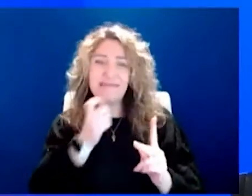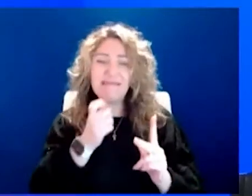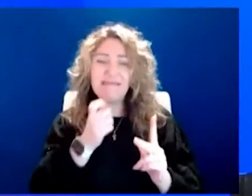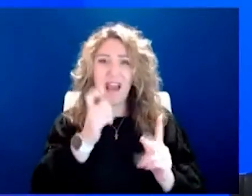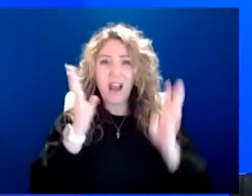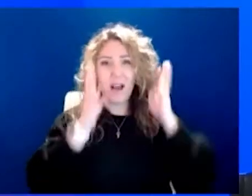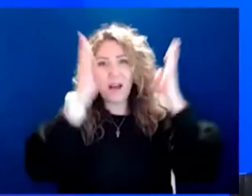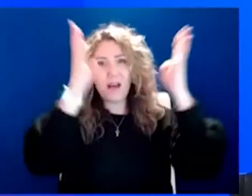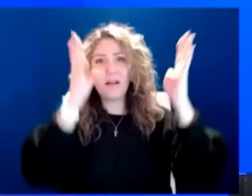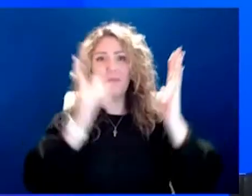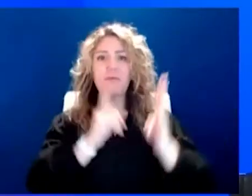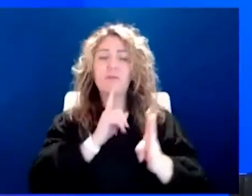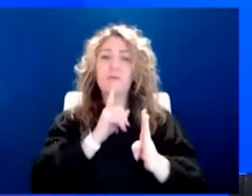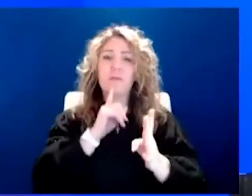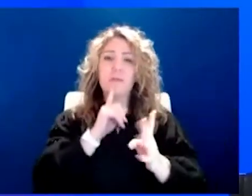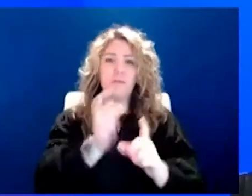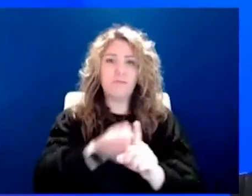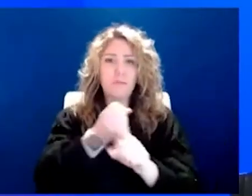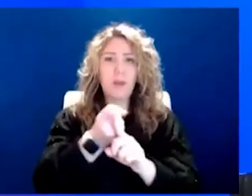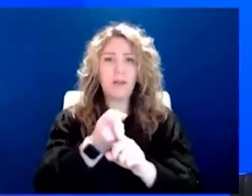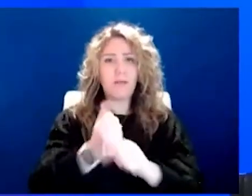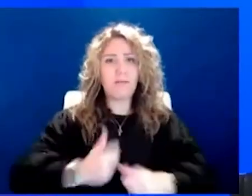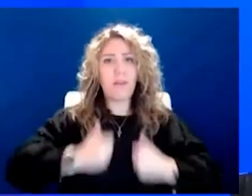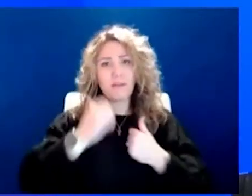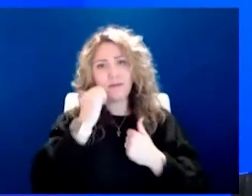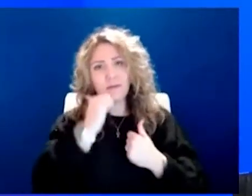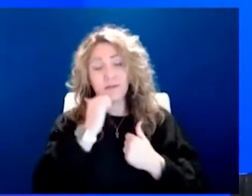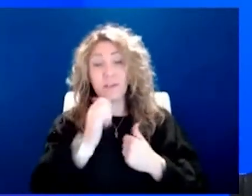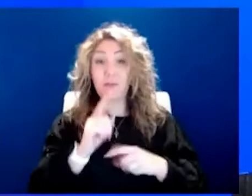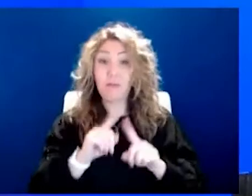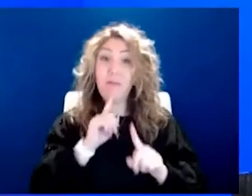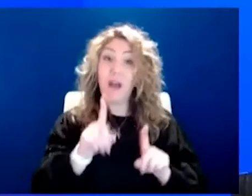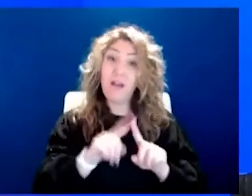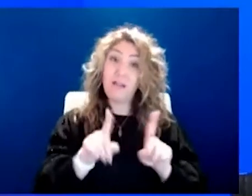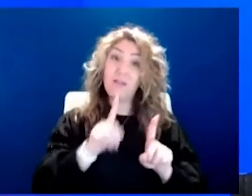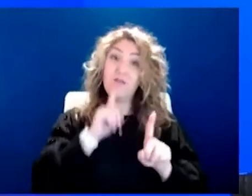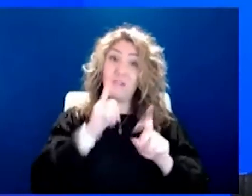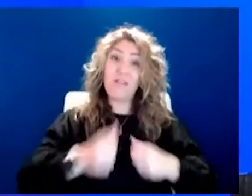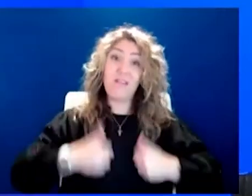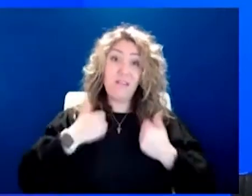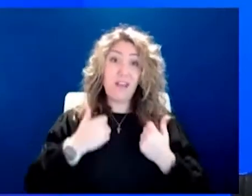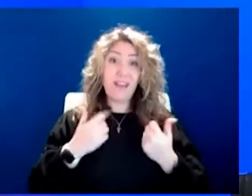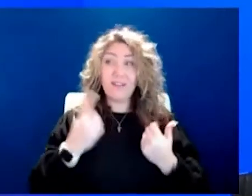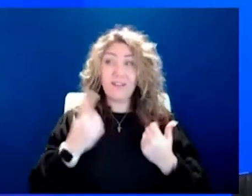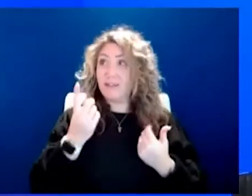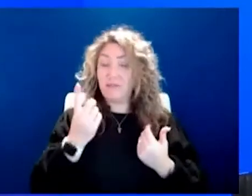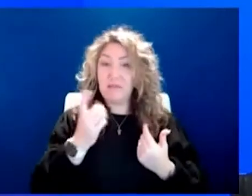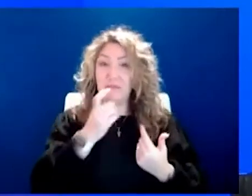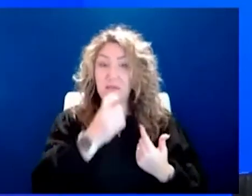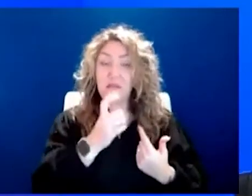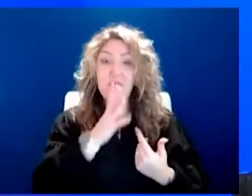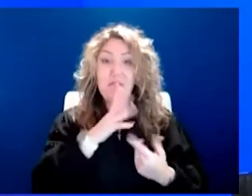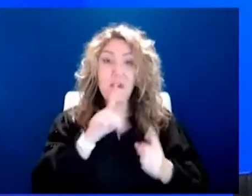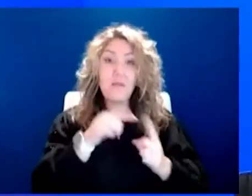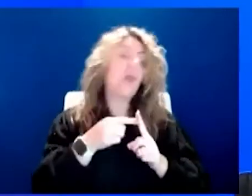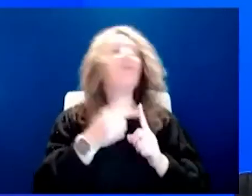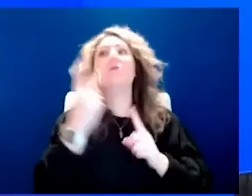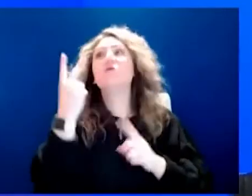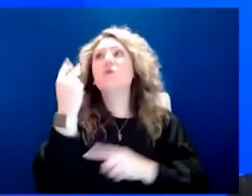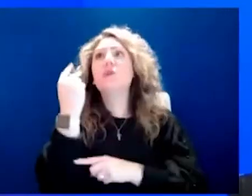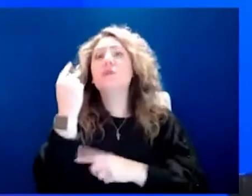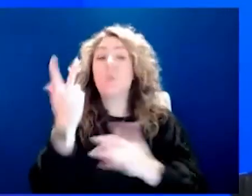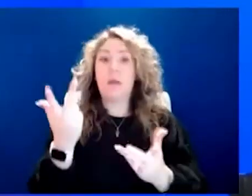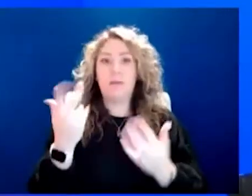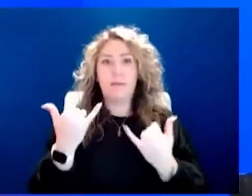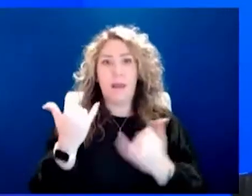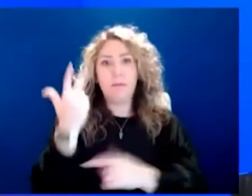single day. But it's the reality is that this wasn't something that we were talking about 2-3 years ago. Well, I guess 3 years ago we weren't